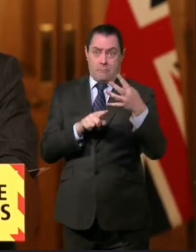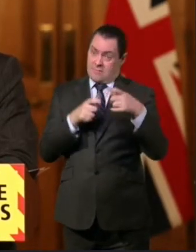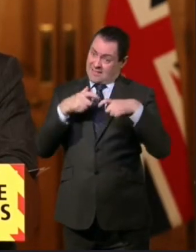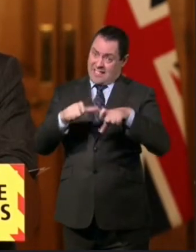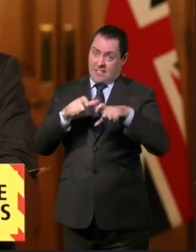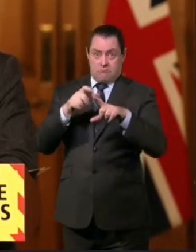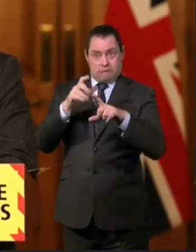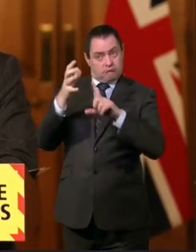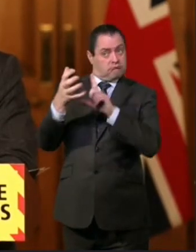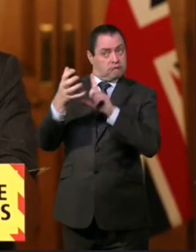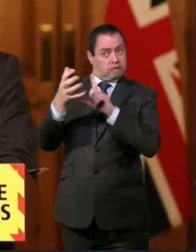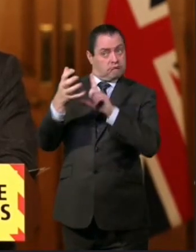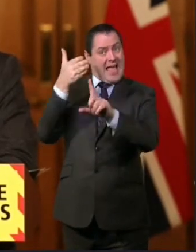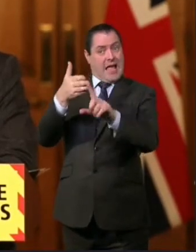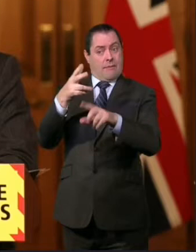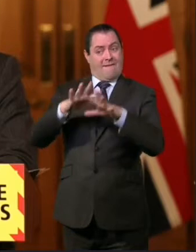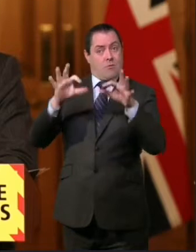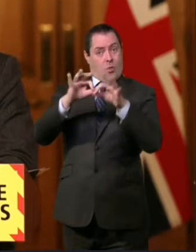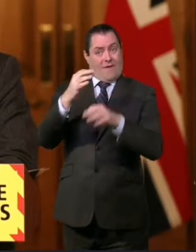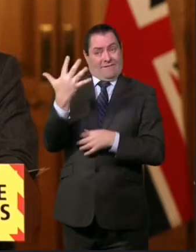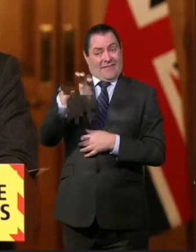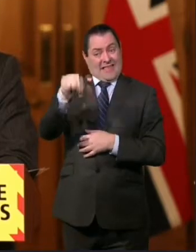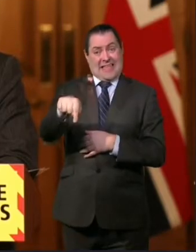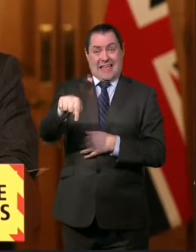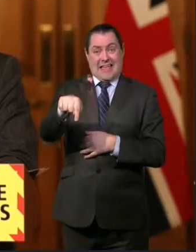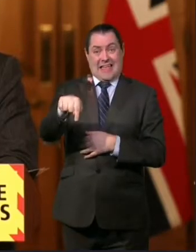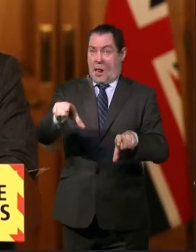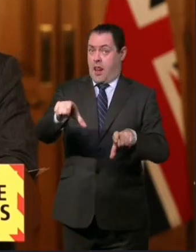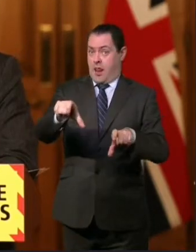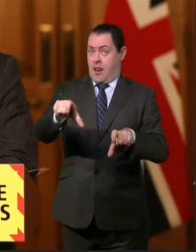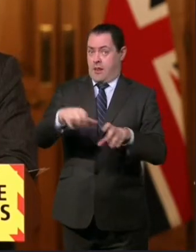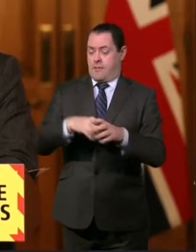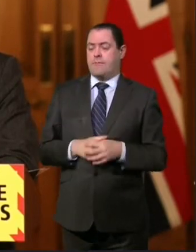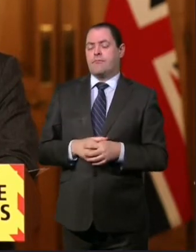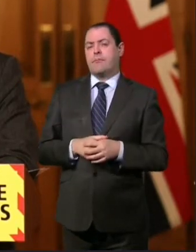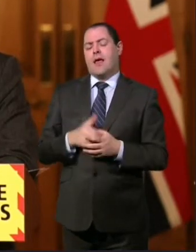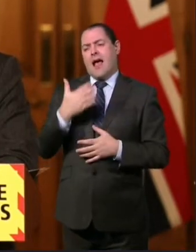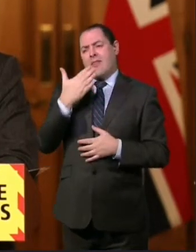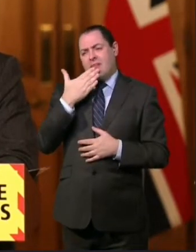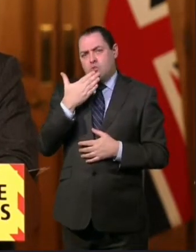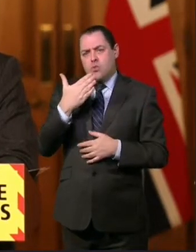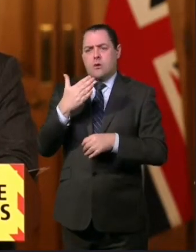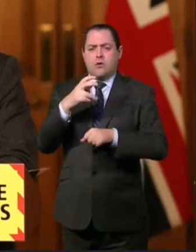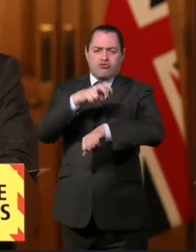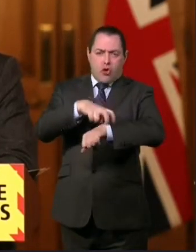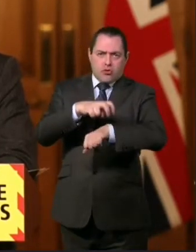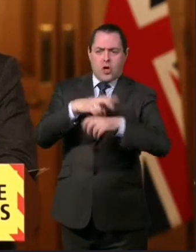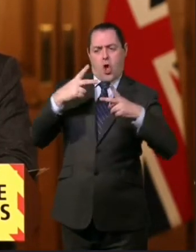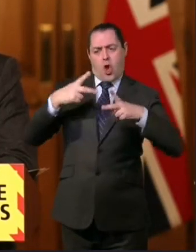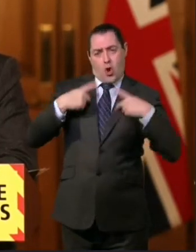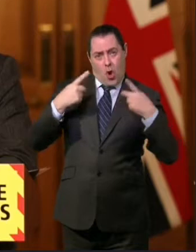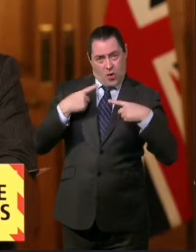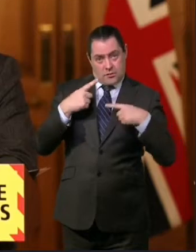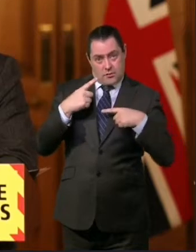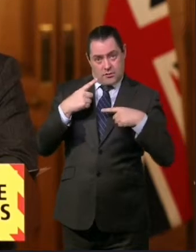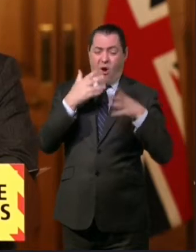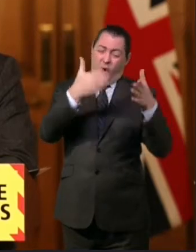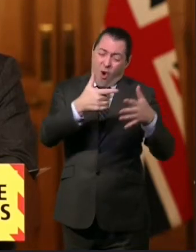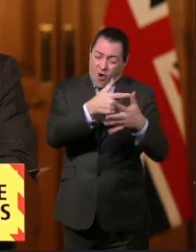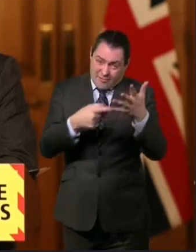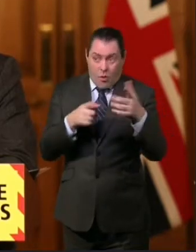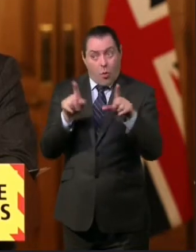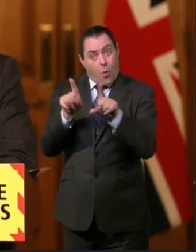and nurses, especially at the GP-led sites, who are vaccinating at a phenomenal rate, as well